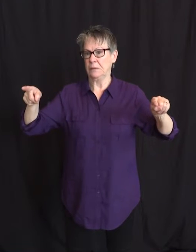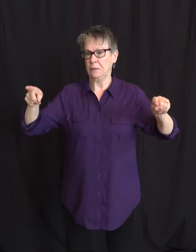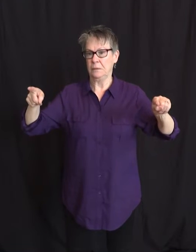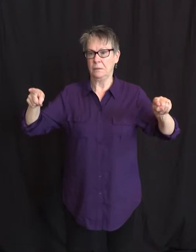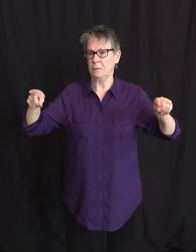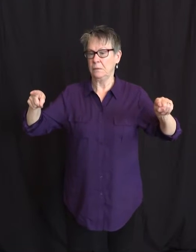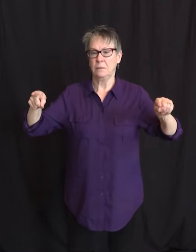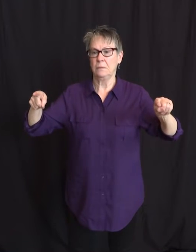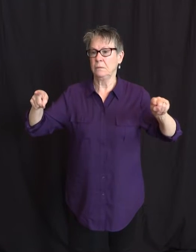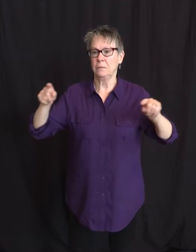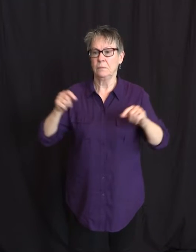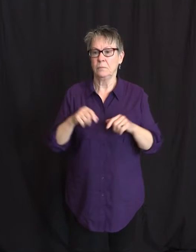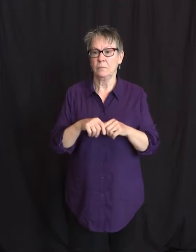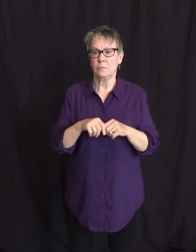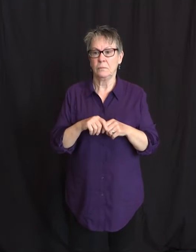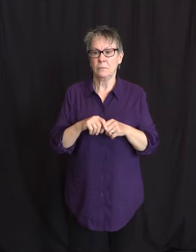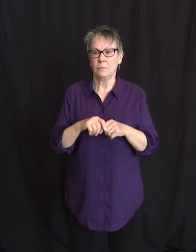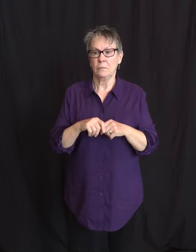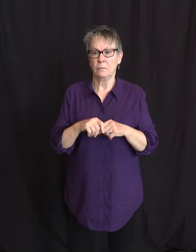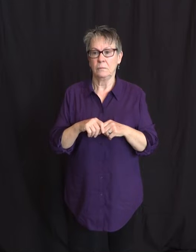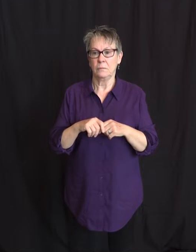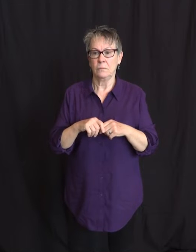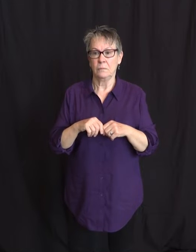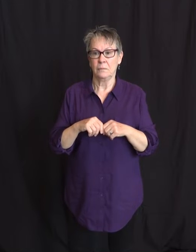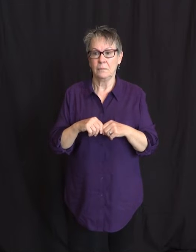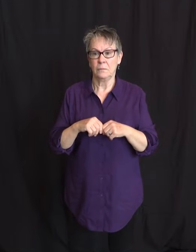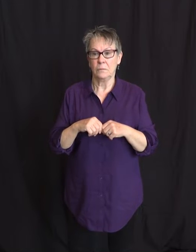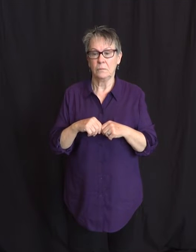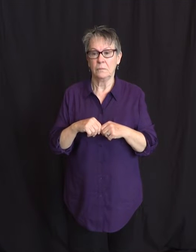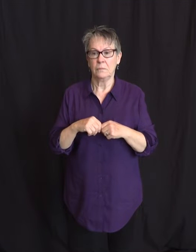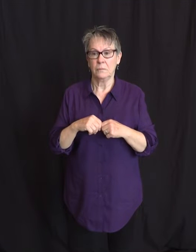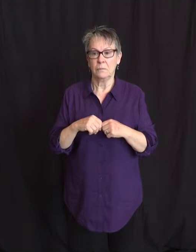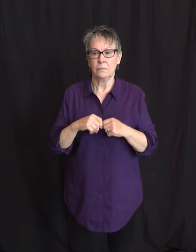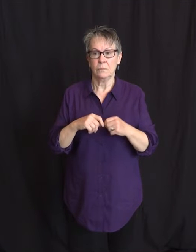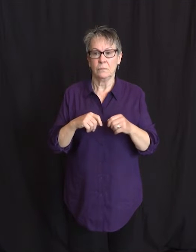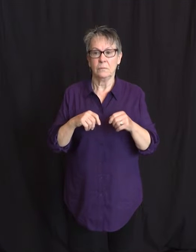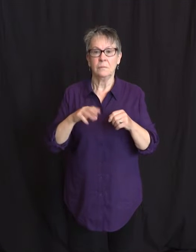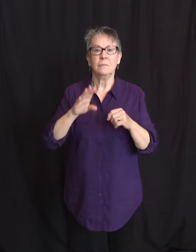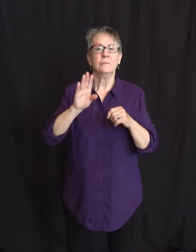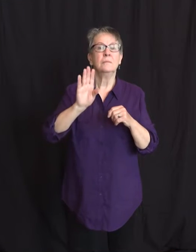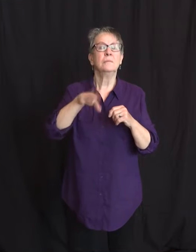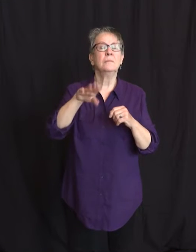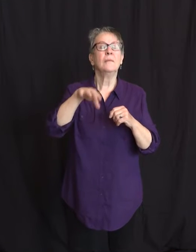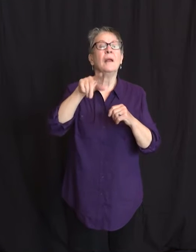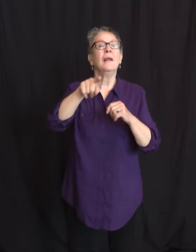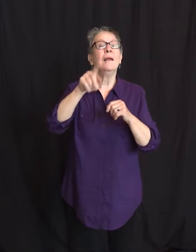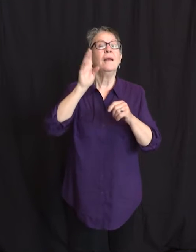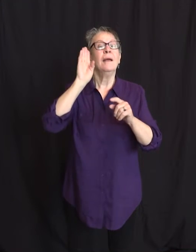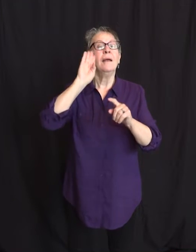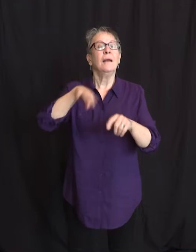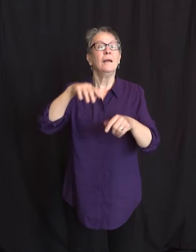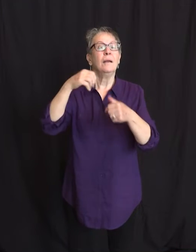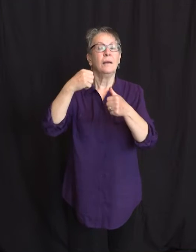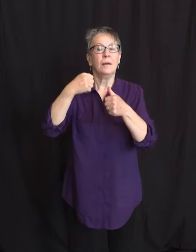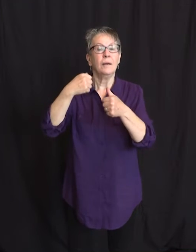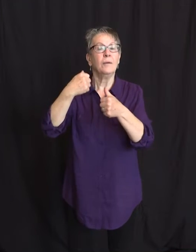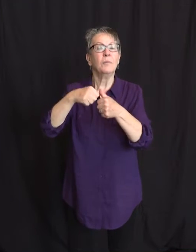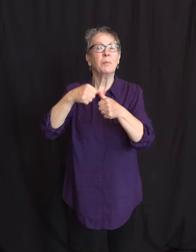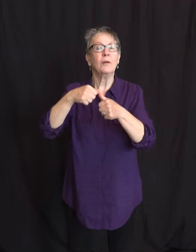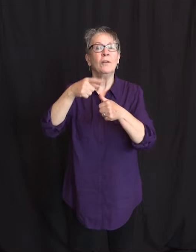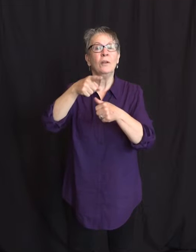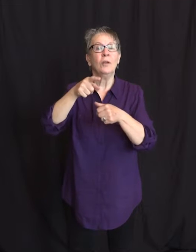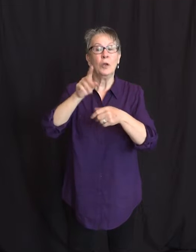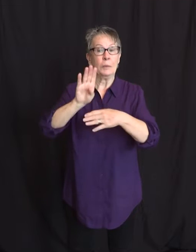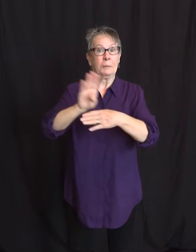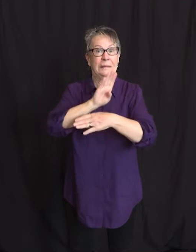first out. In other words, a reversal of what we did. That's not necessarily going to be, it might be, but it won't necessarily